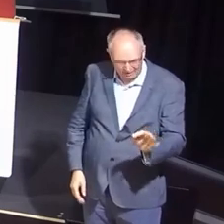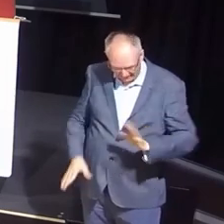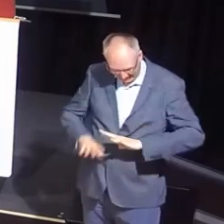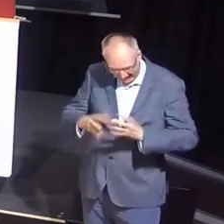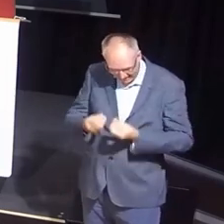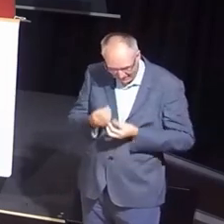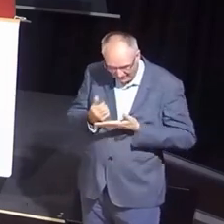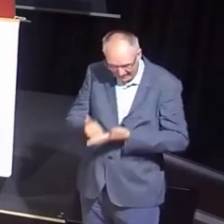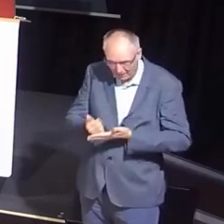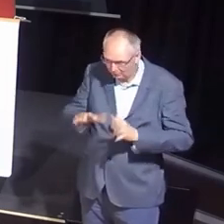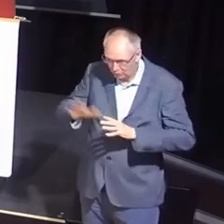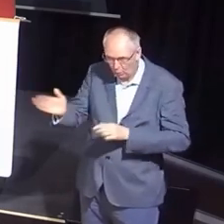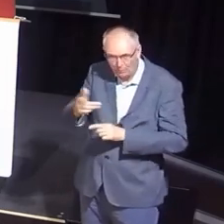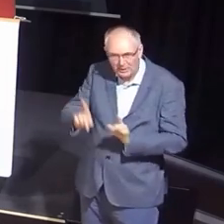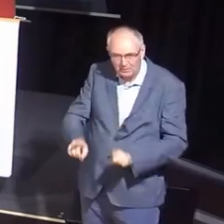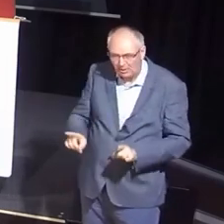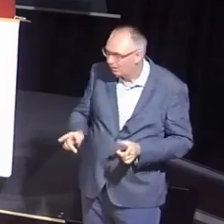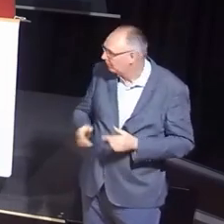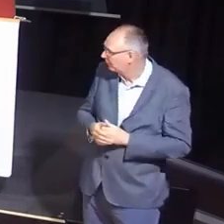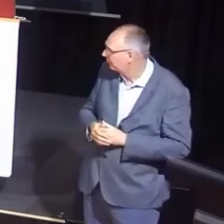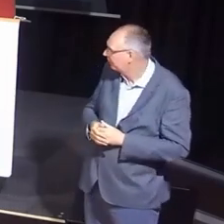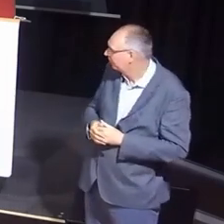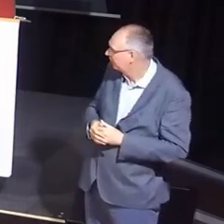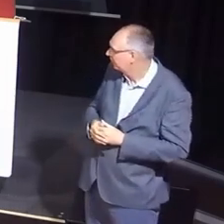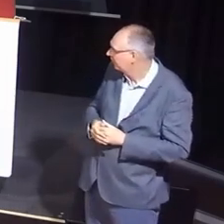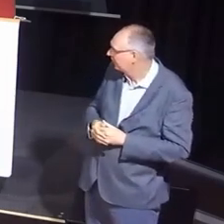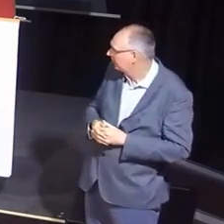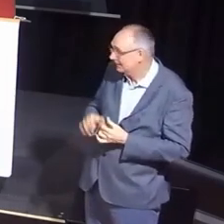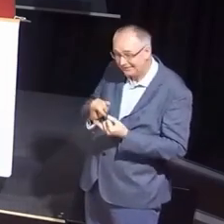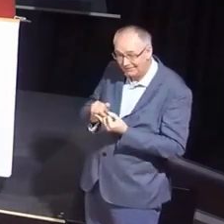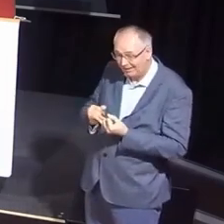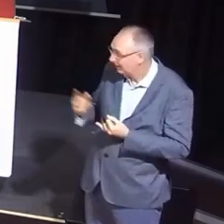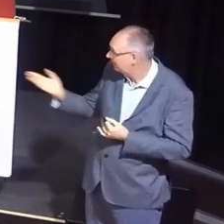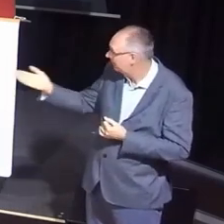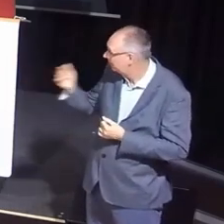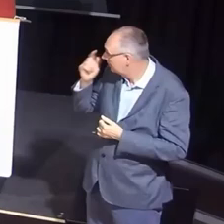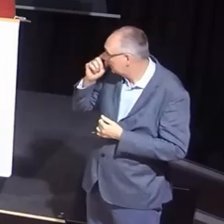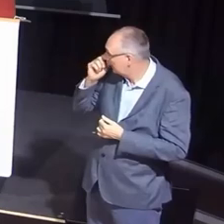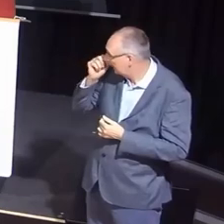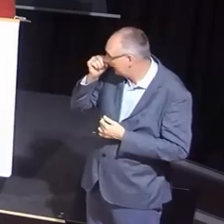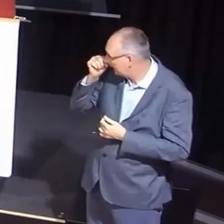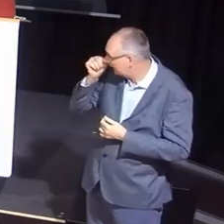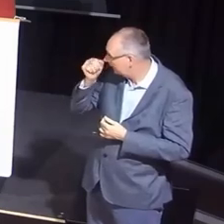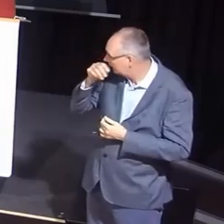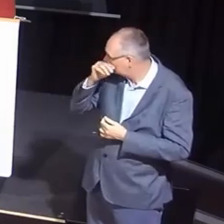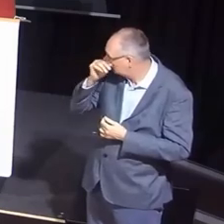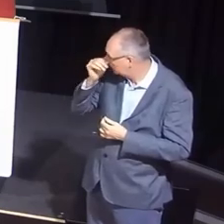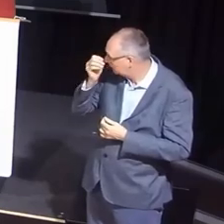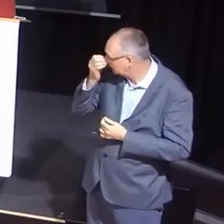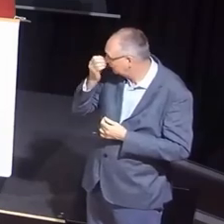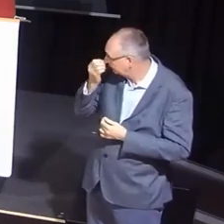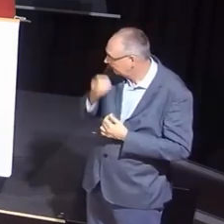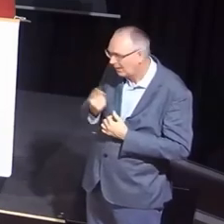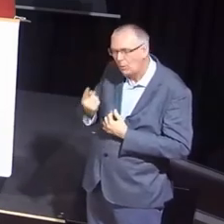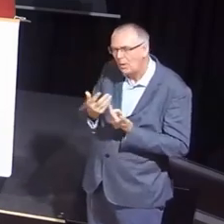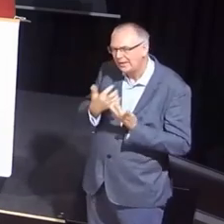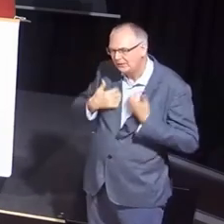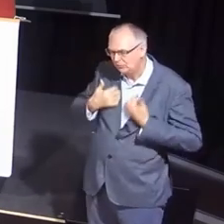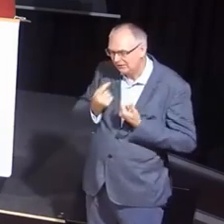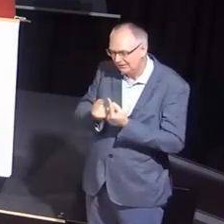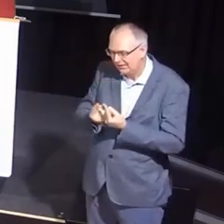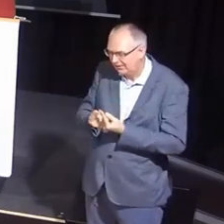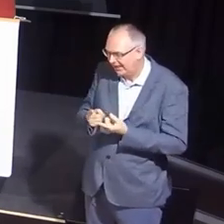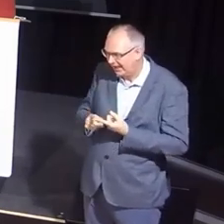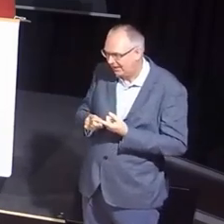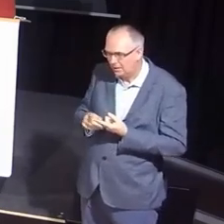everyone. So on that note, we'll start with Steven. Yeah, one of the interesting elements, which maybe